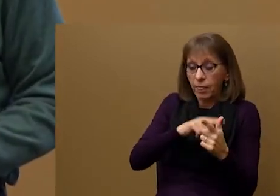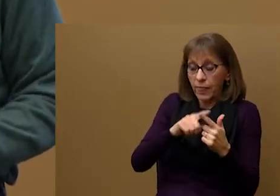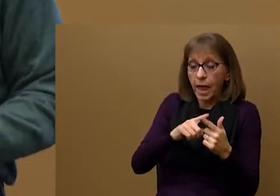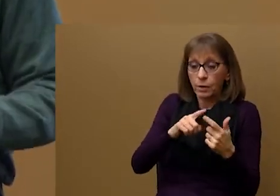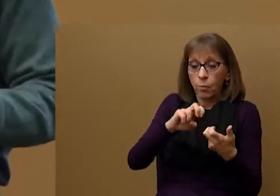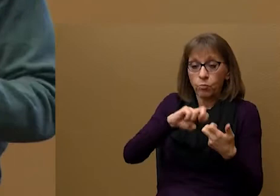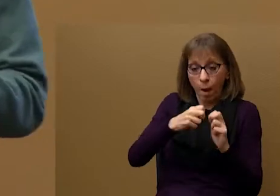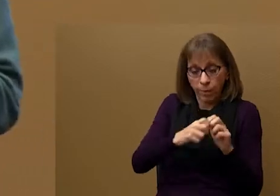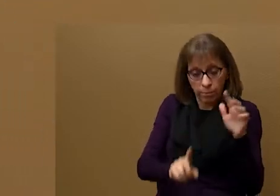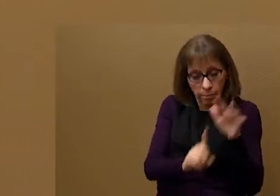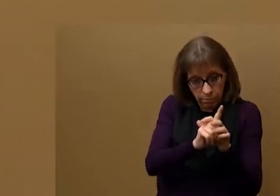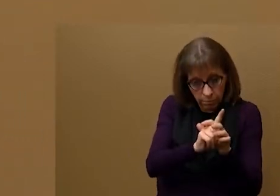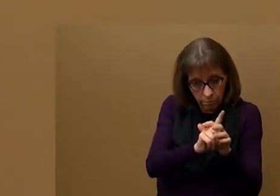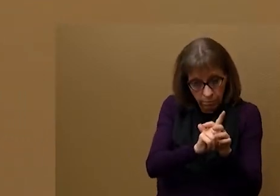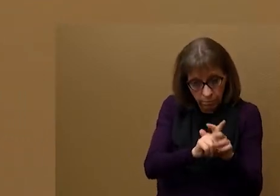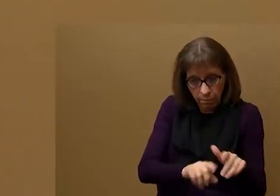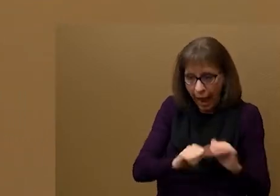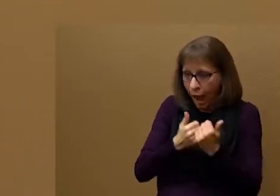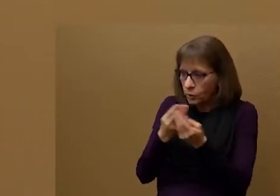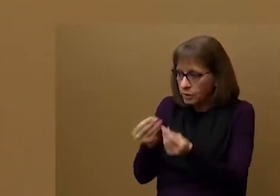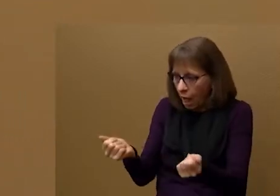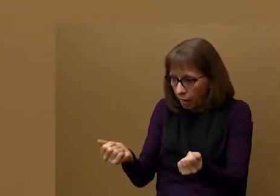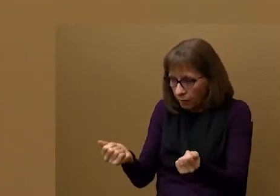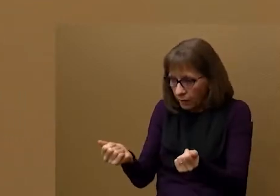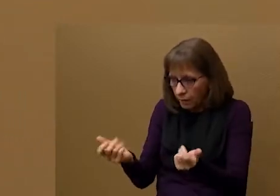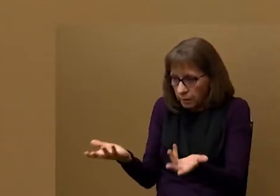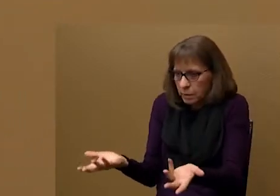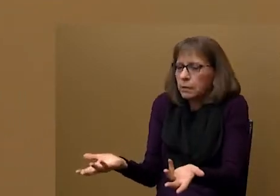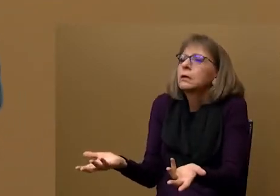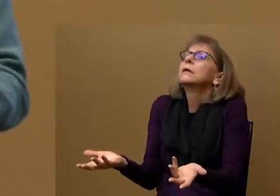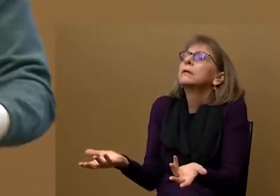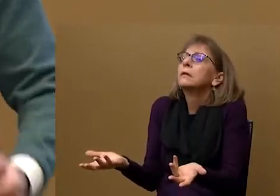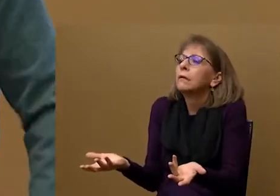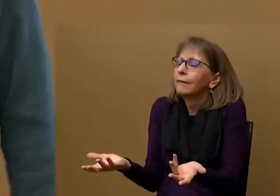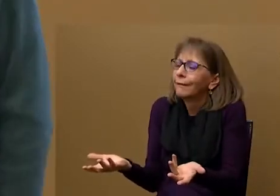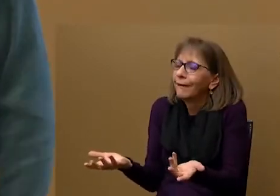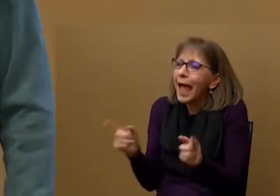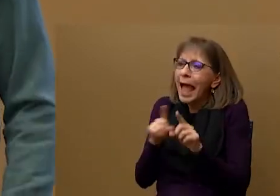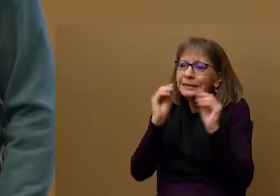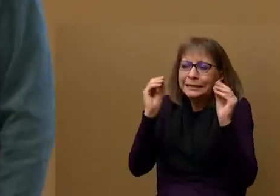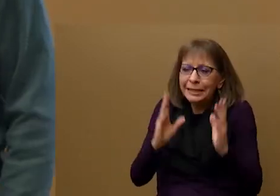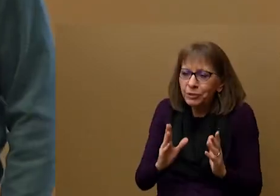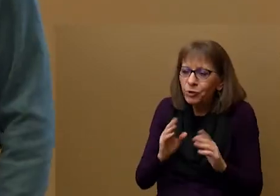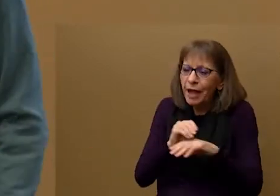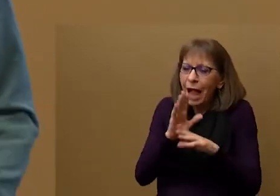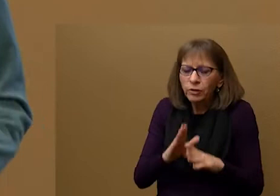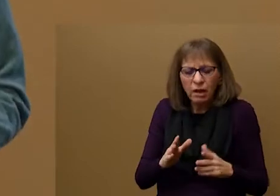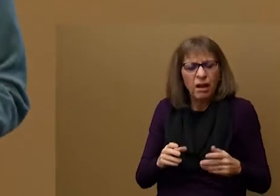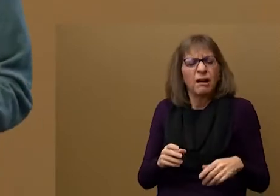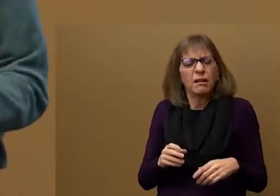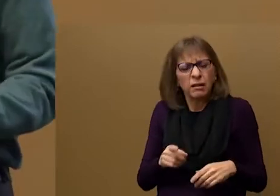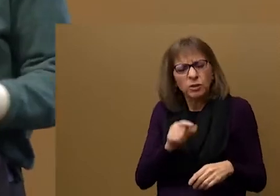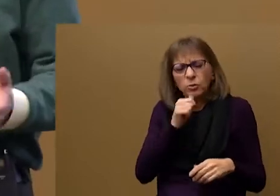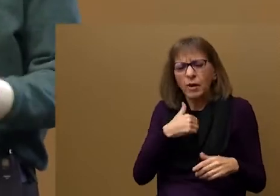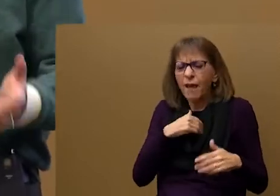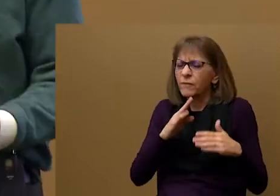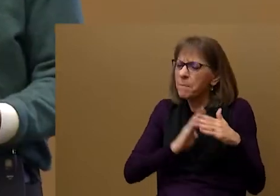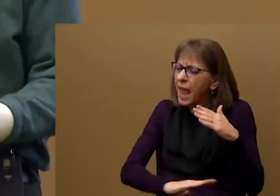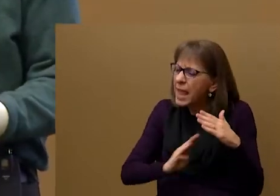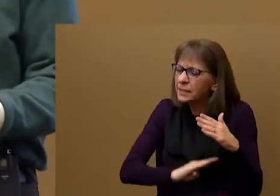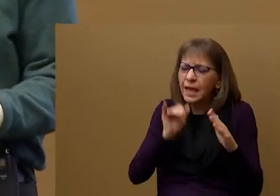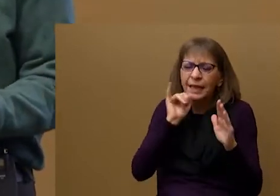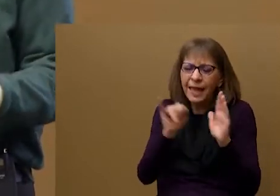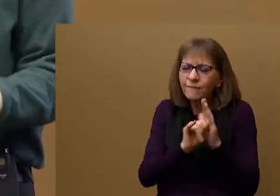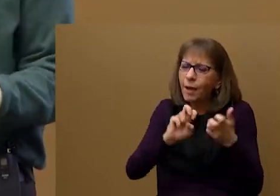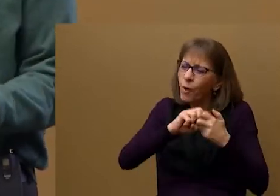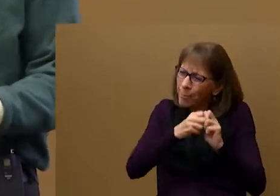enough? Then when you get to problem solving, which you want to do as a teacher or you want to do as a counselor, oh my goodness, this person hasn't learned the very